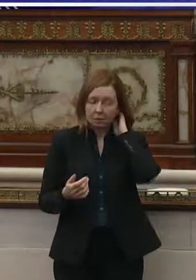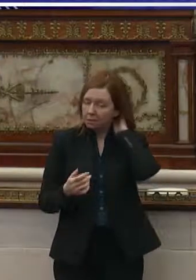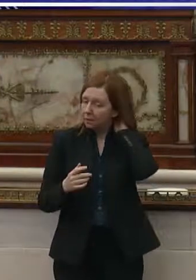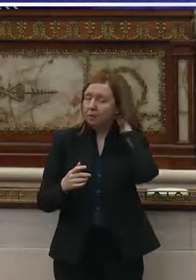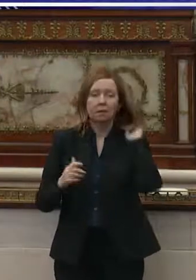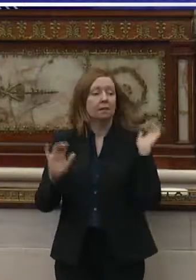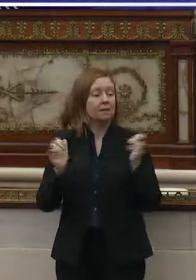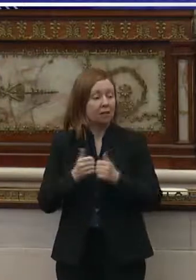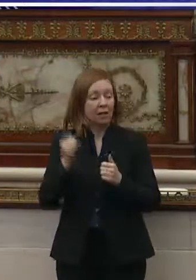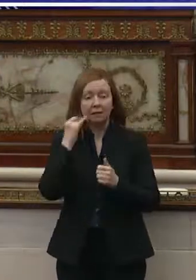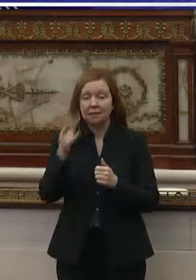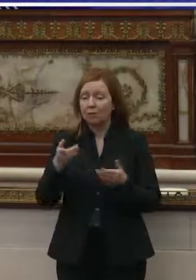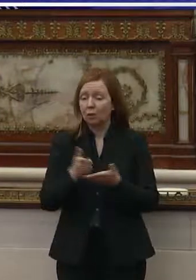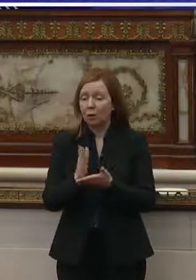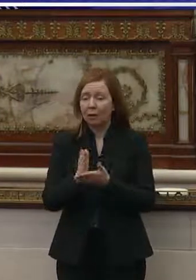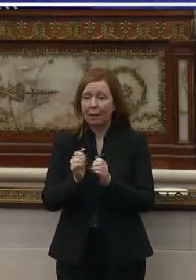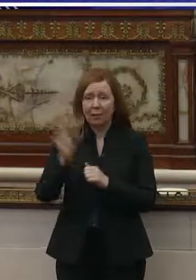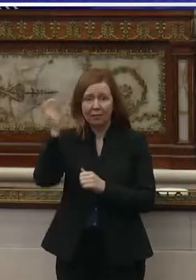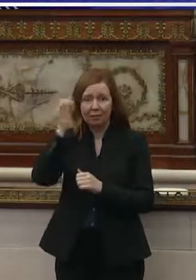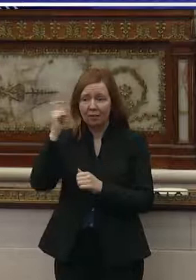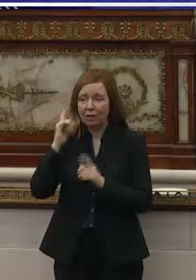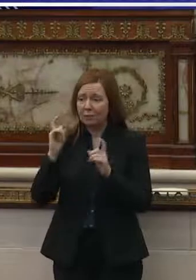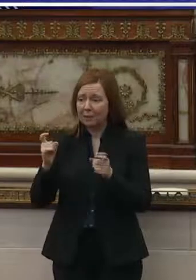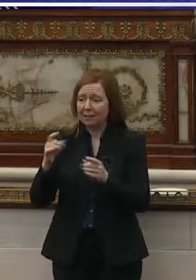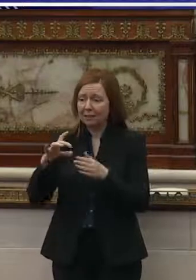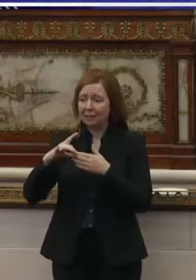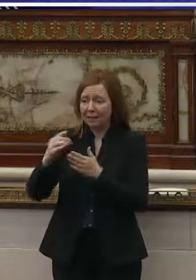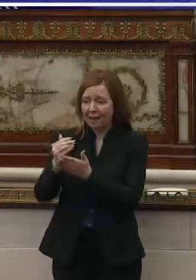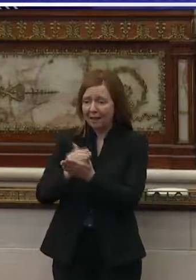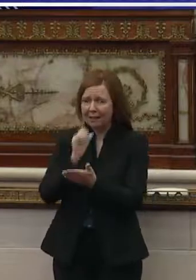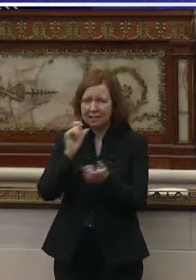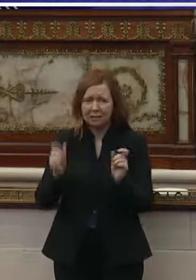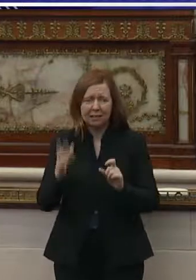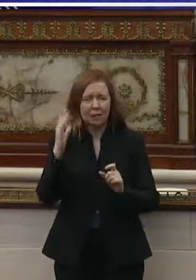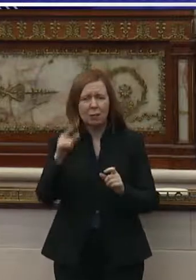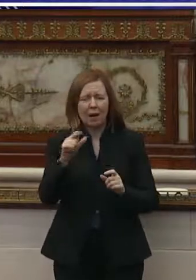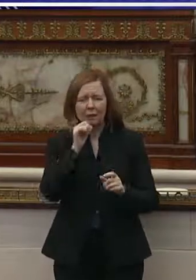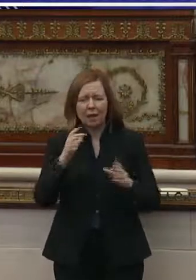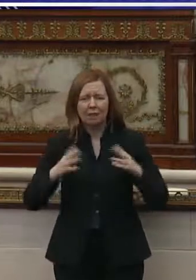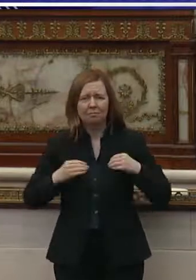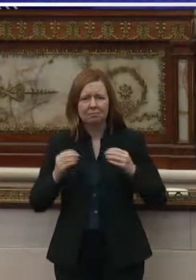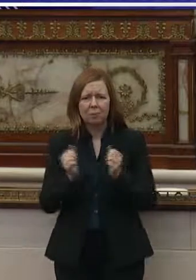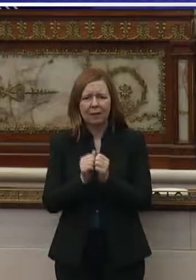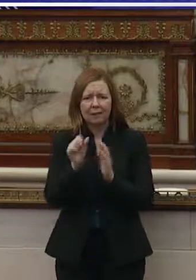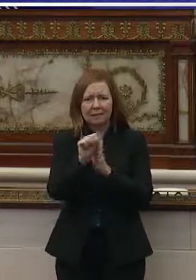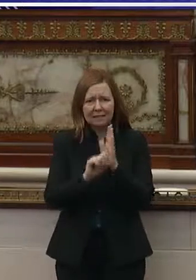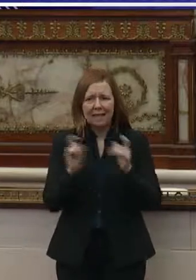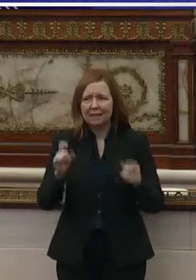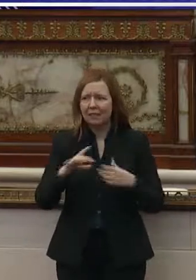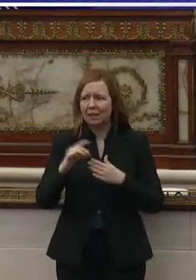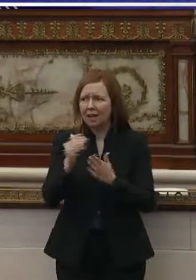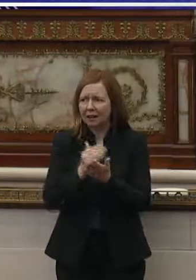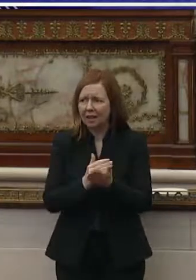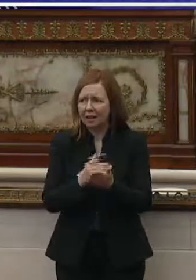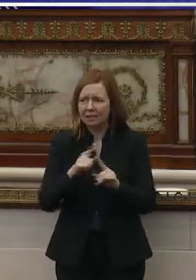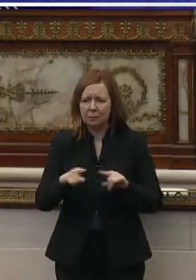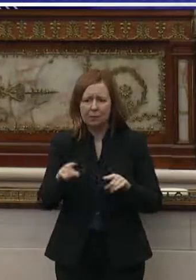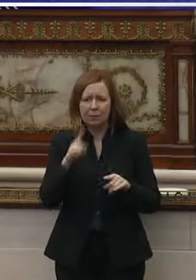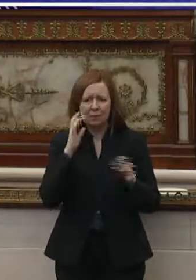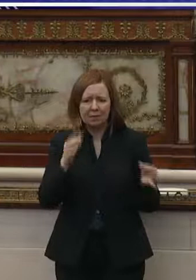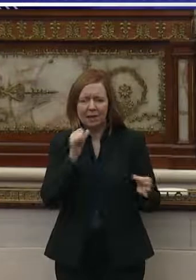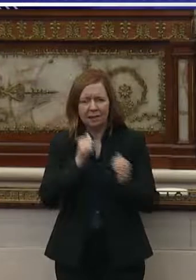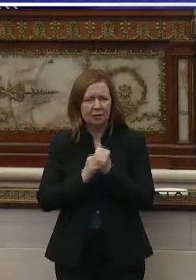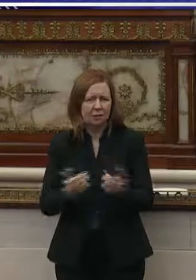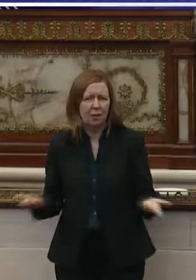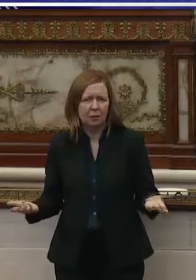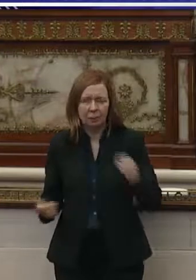challenge is, if you're okay with the federal government giving guidelines and not changing them, why aren't you okay with the state giving guidelines, but you decide not to